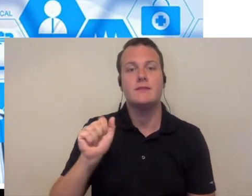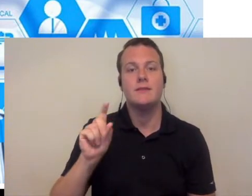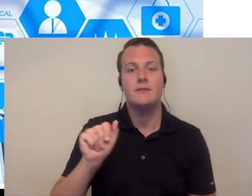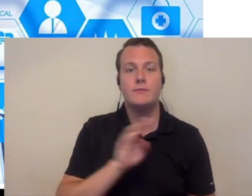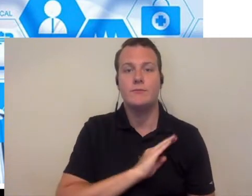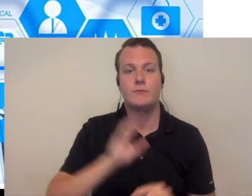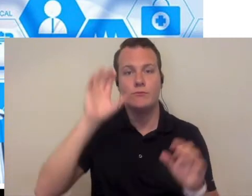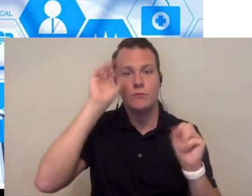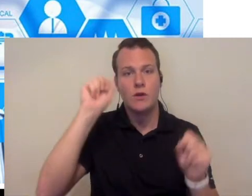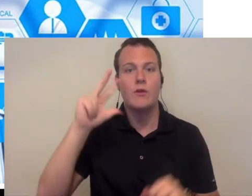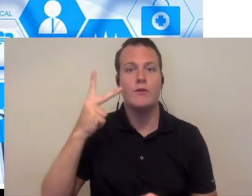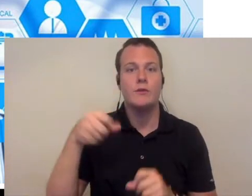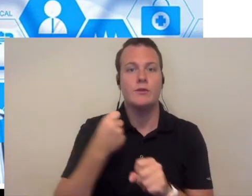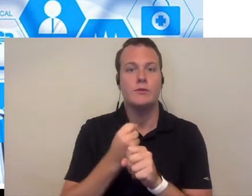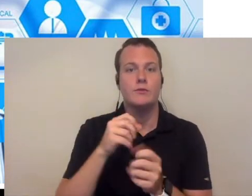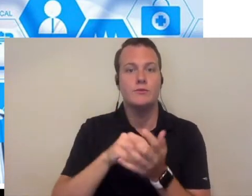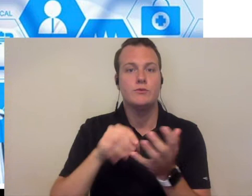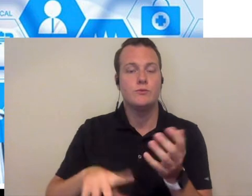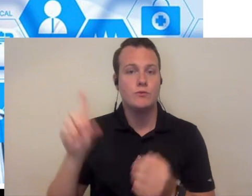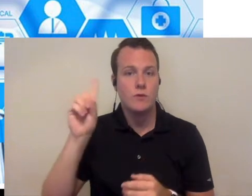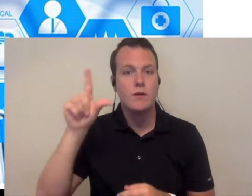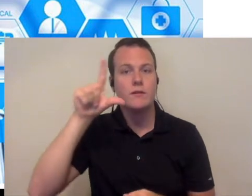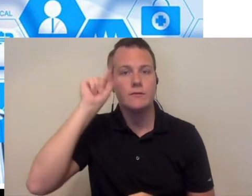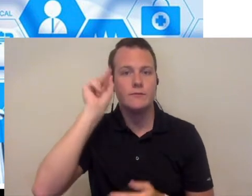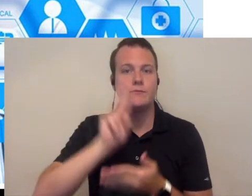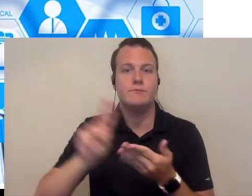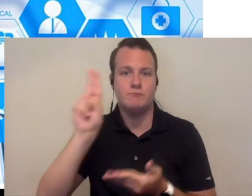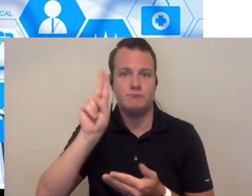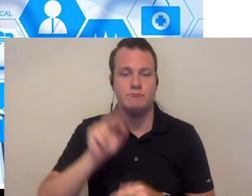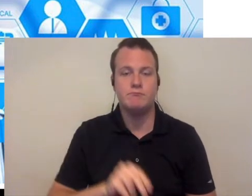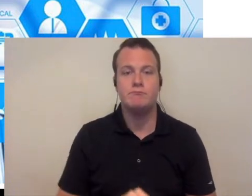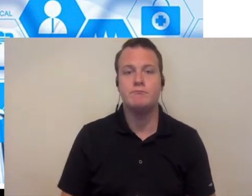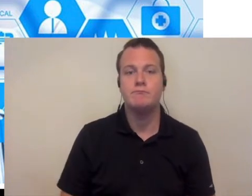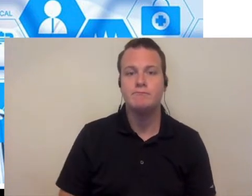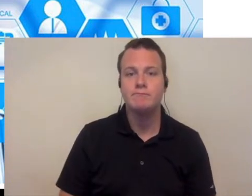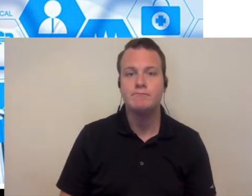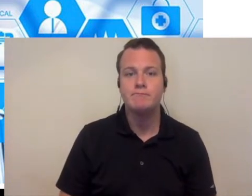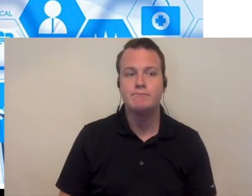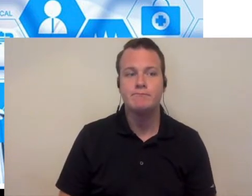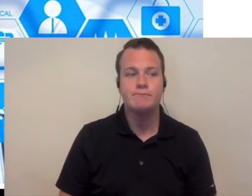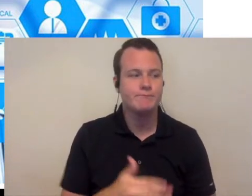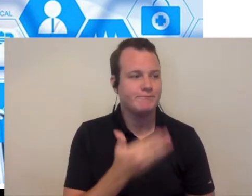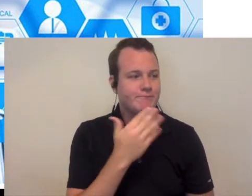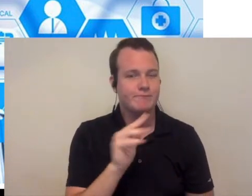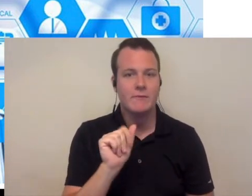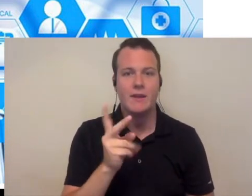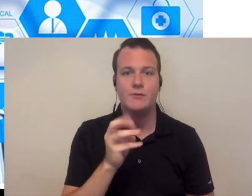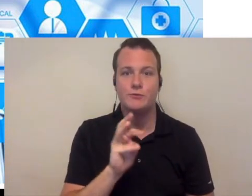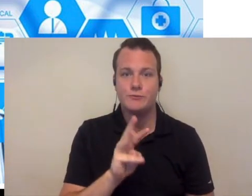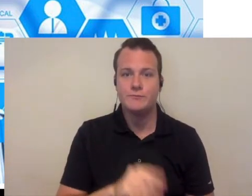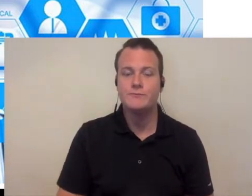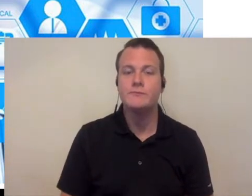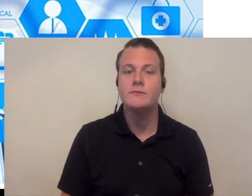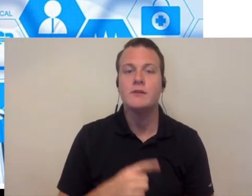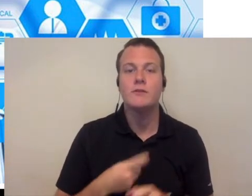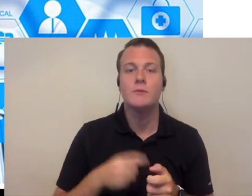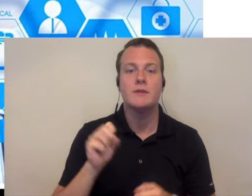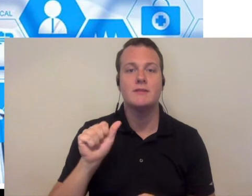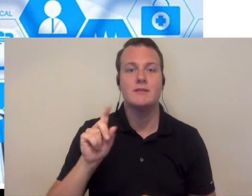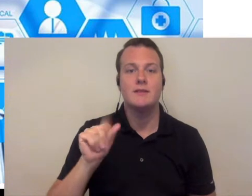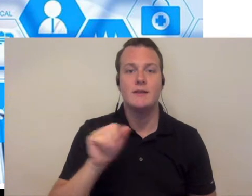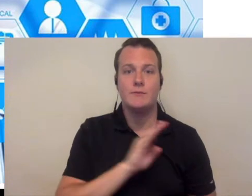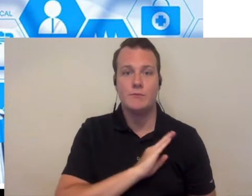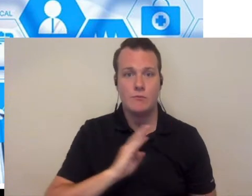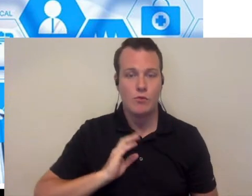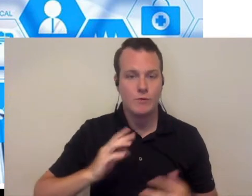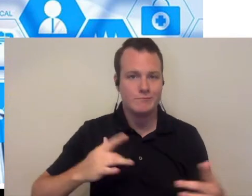Board President and third-year audiology student at Gallaudet University. Thank you, Andrew. On behalf of the SATA